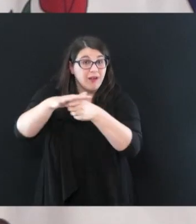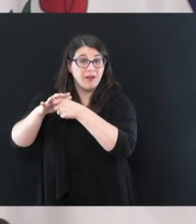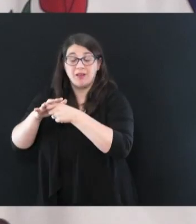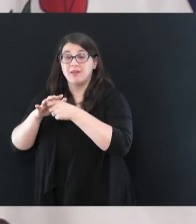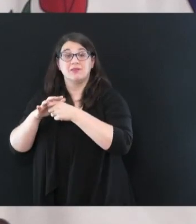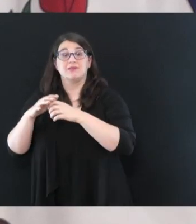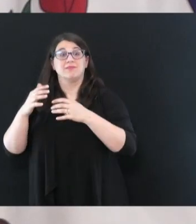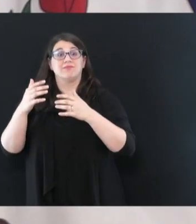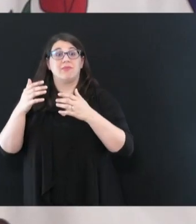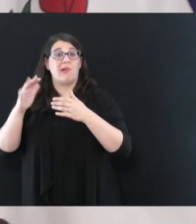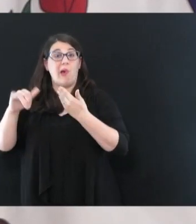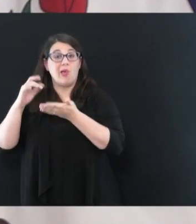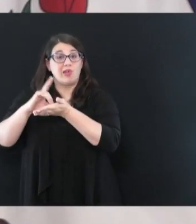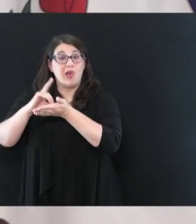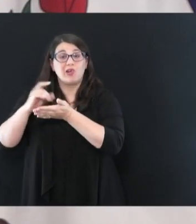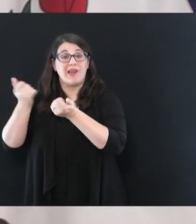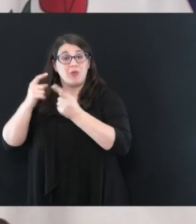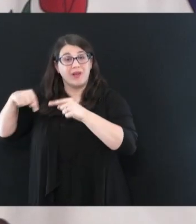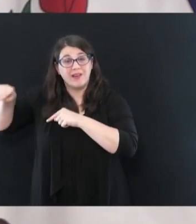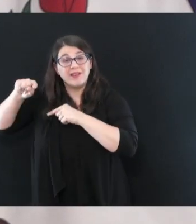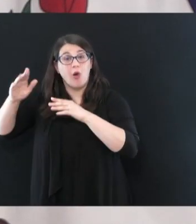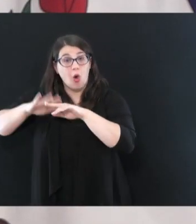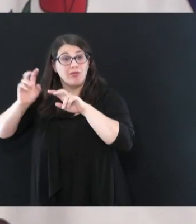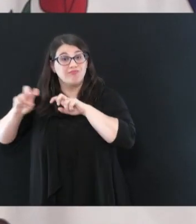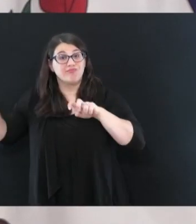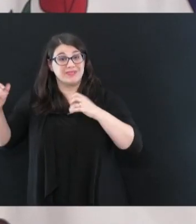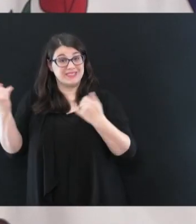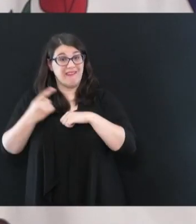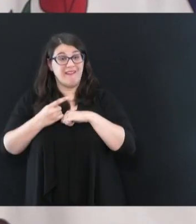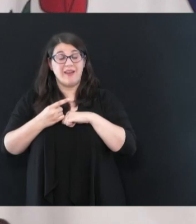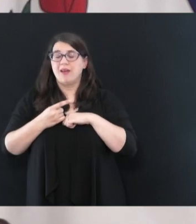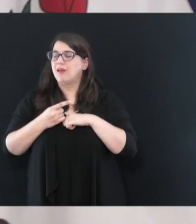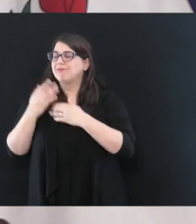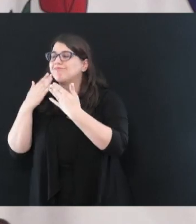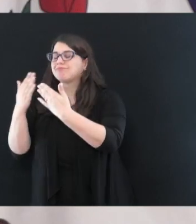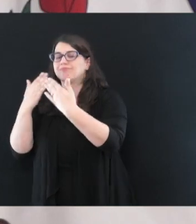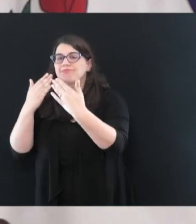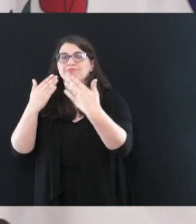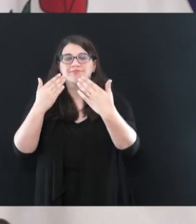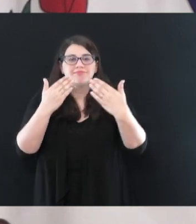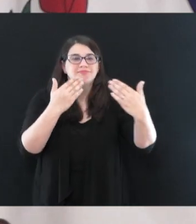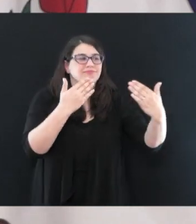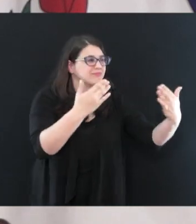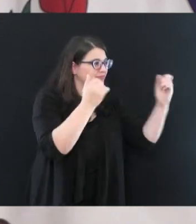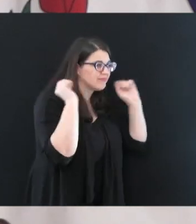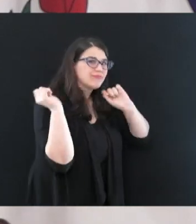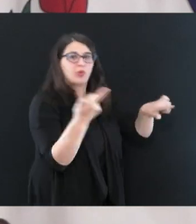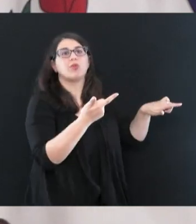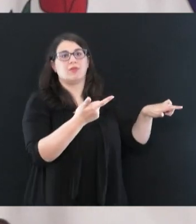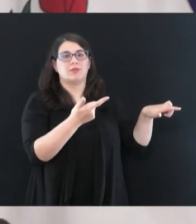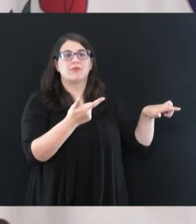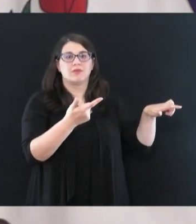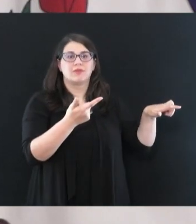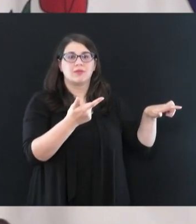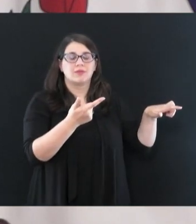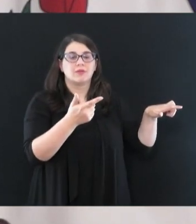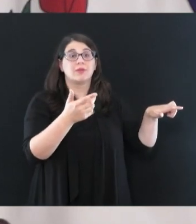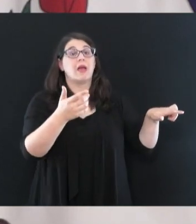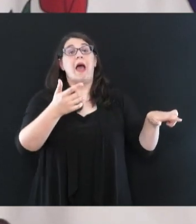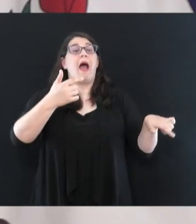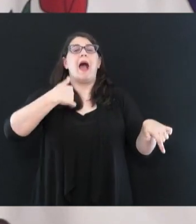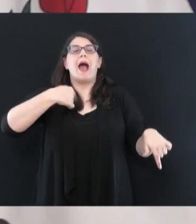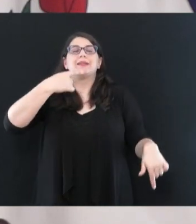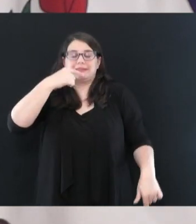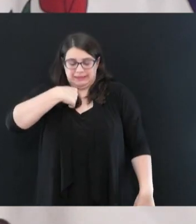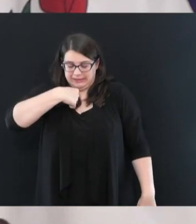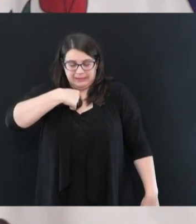And I can never thank them enough. And I always want to say that we, and it's not